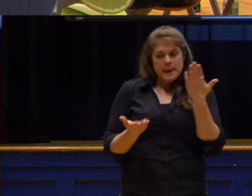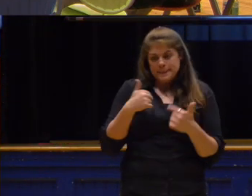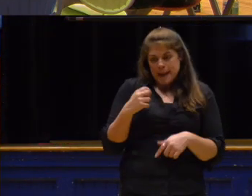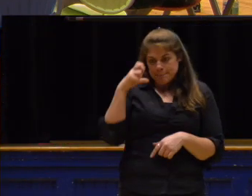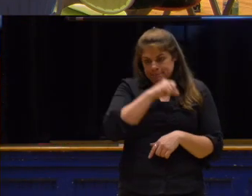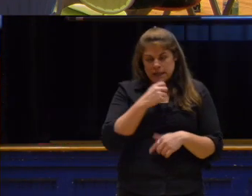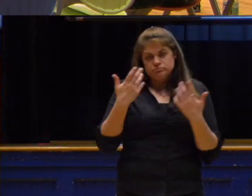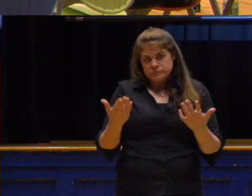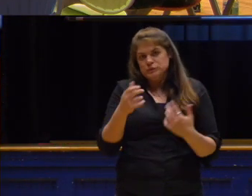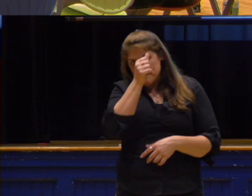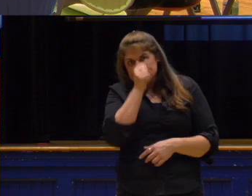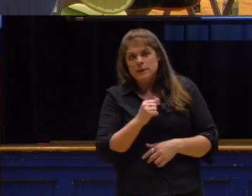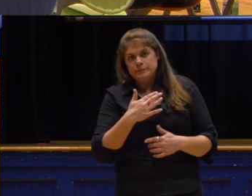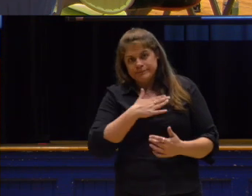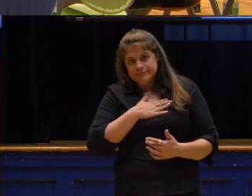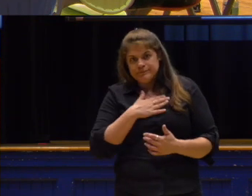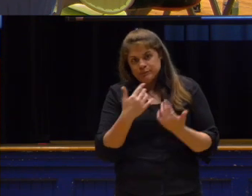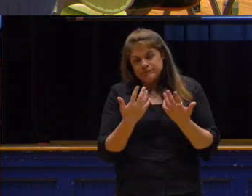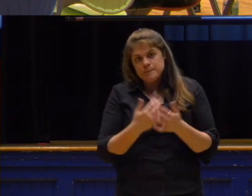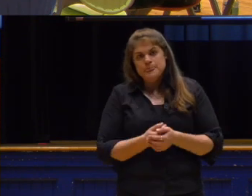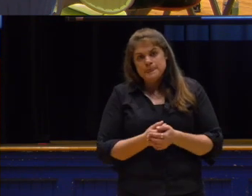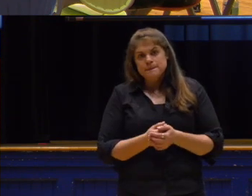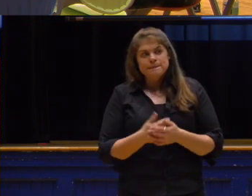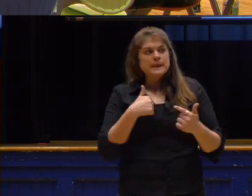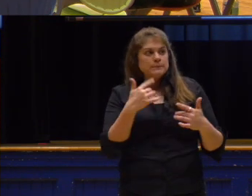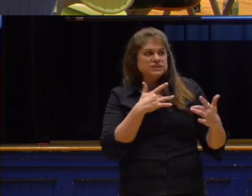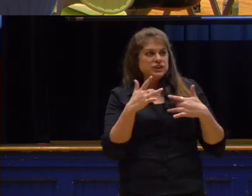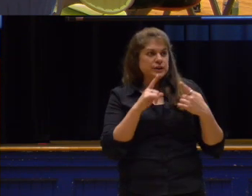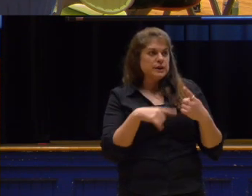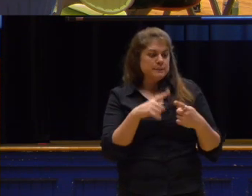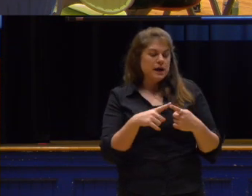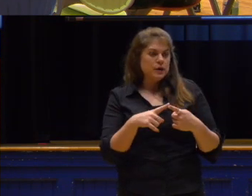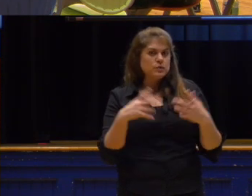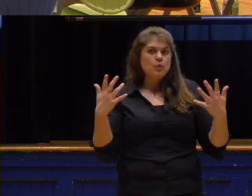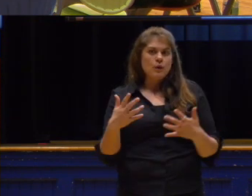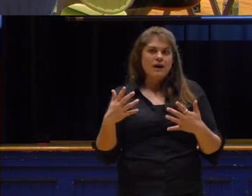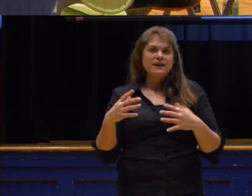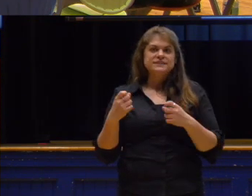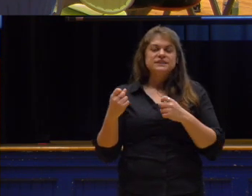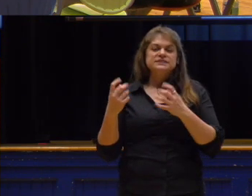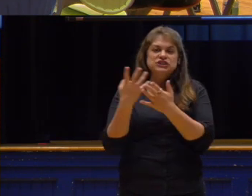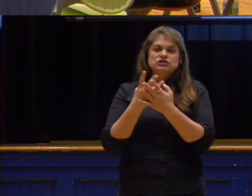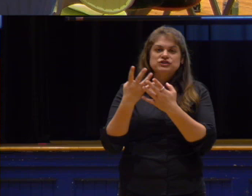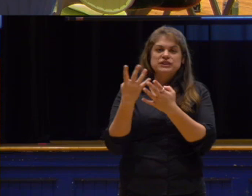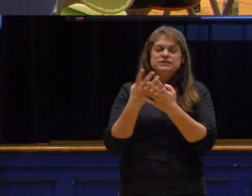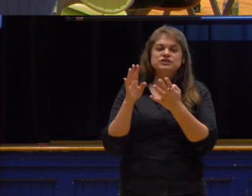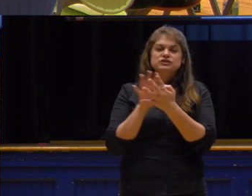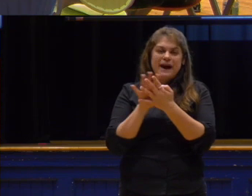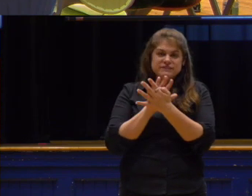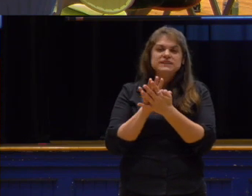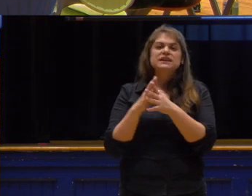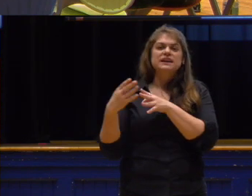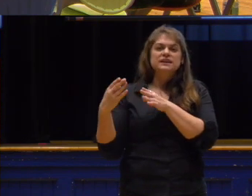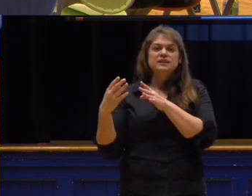and maybe I missed something here, so bear with me. I'm concerned about what are the traffic flow issues going